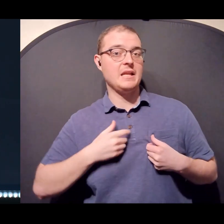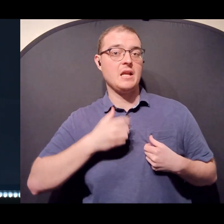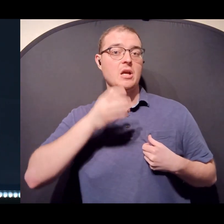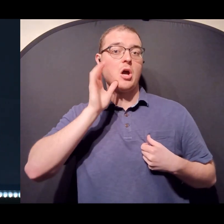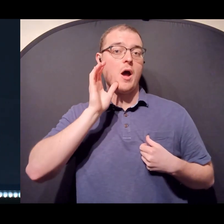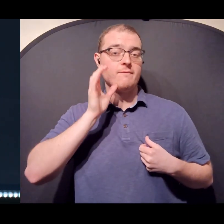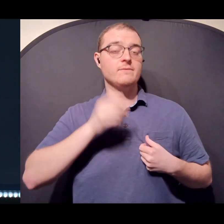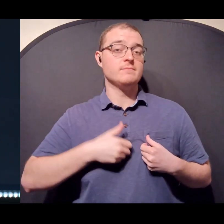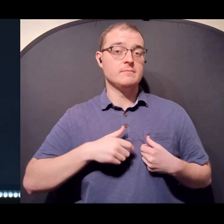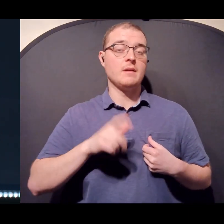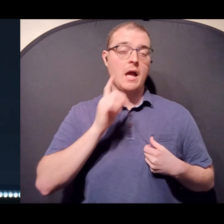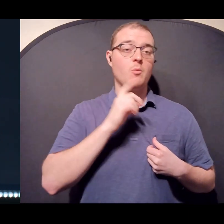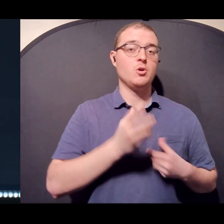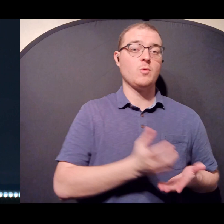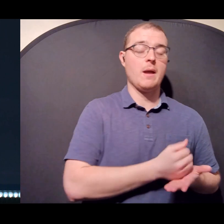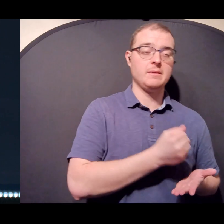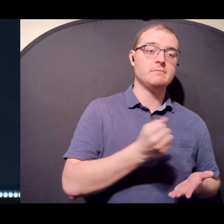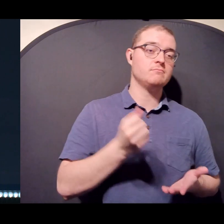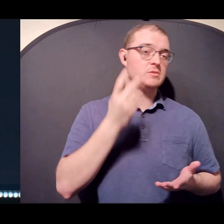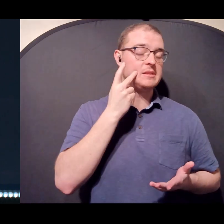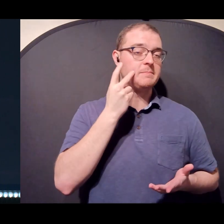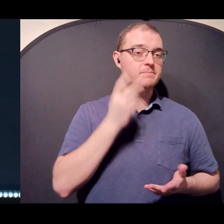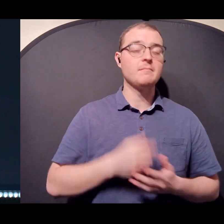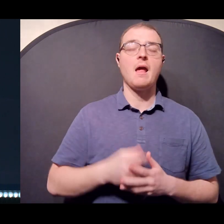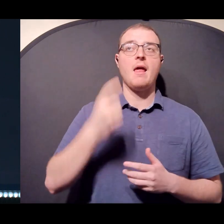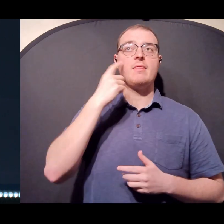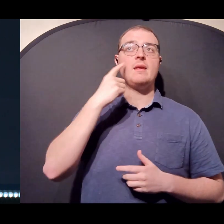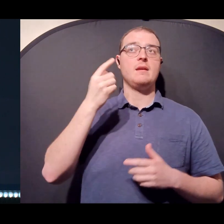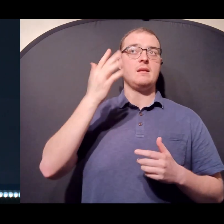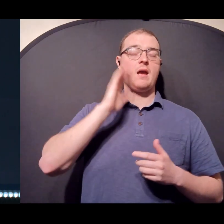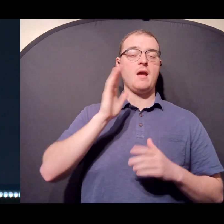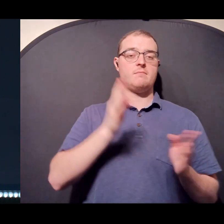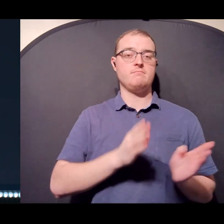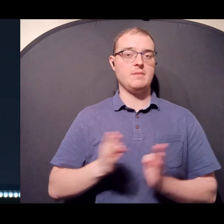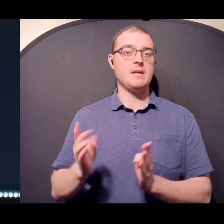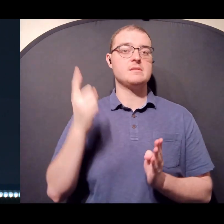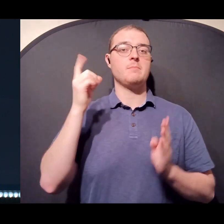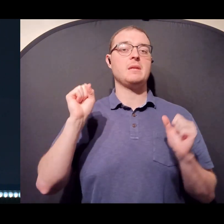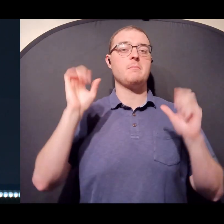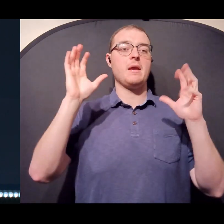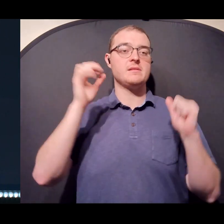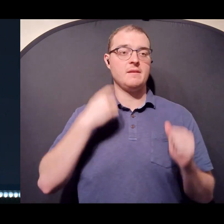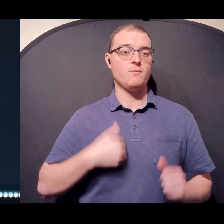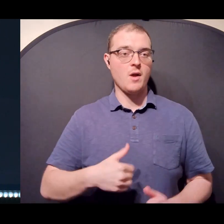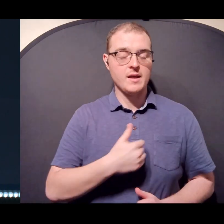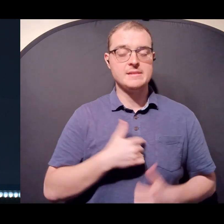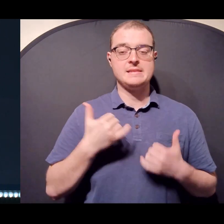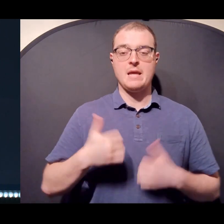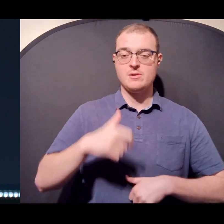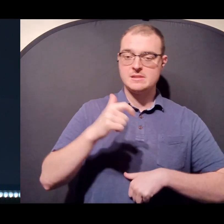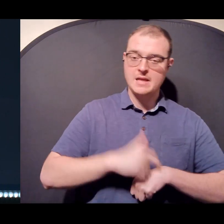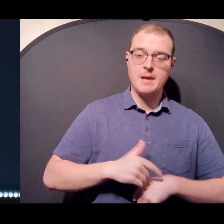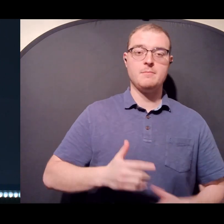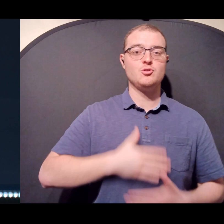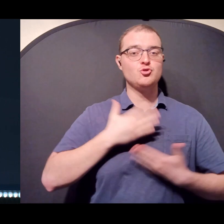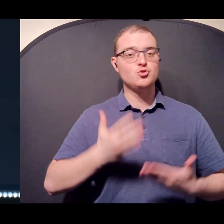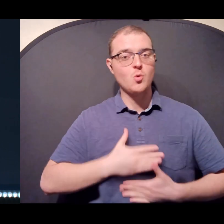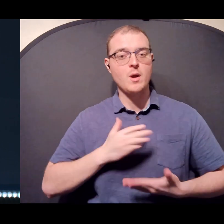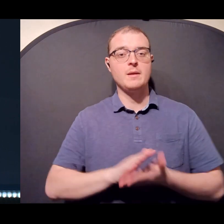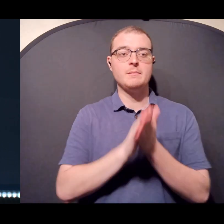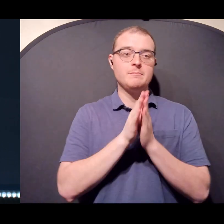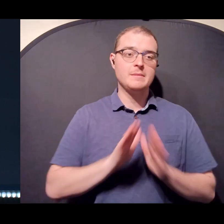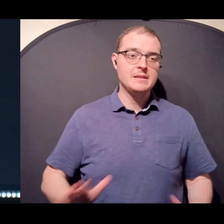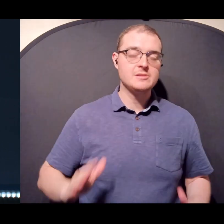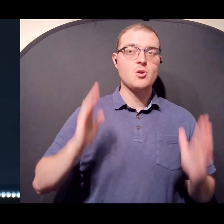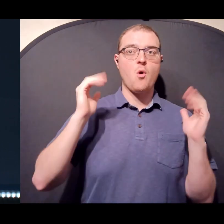today. I think God has something real special today for us. As it is the Christmas season, this is the season of joy, the season of peace.